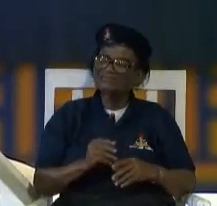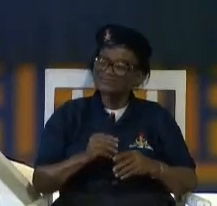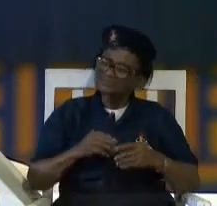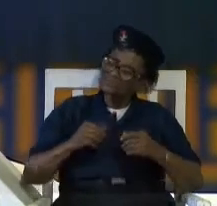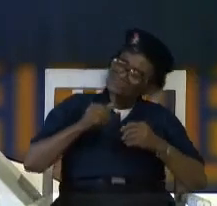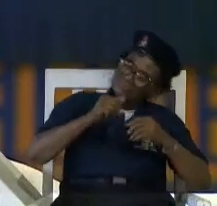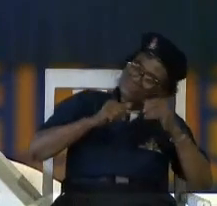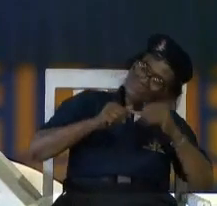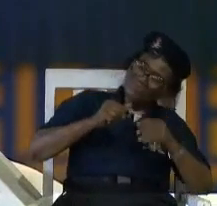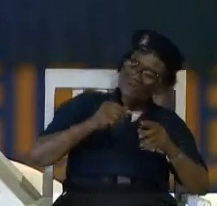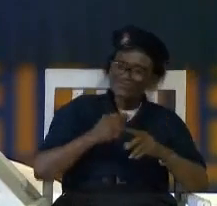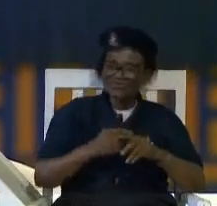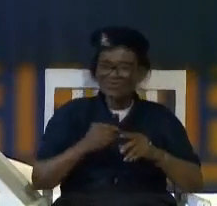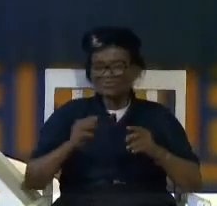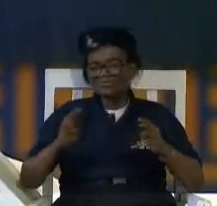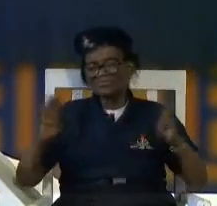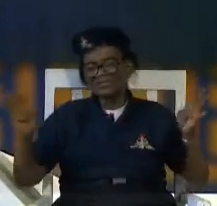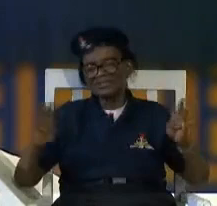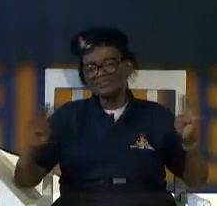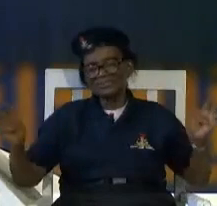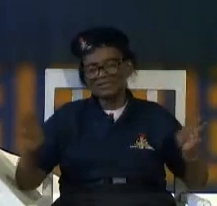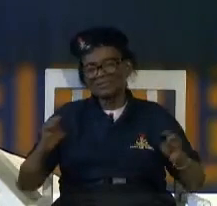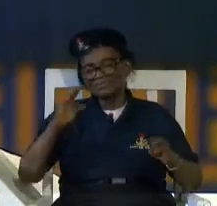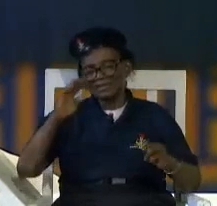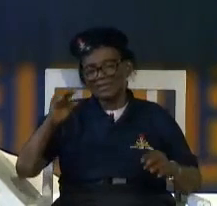from big men of God.